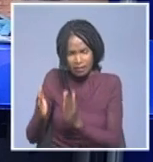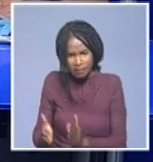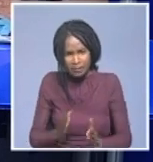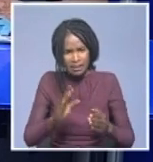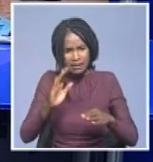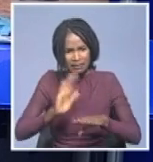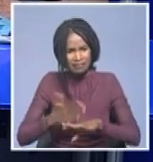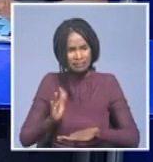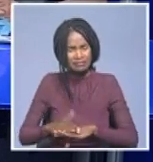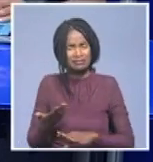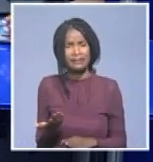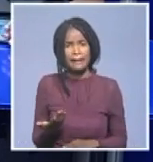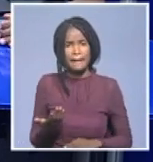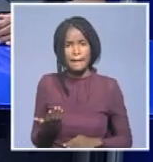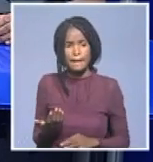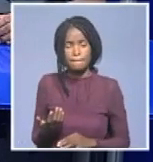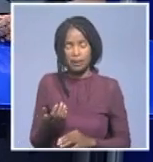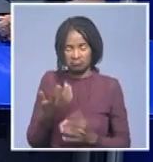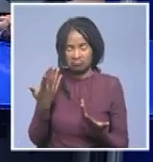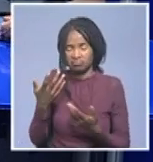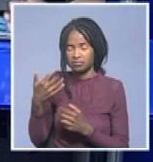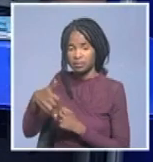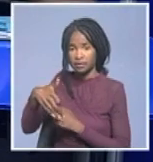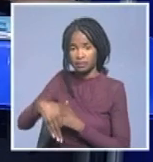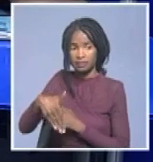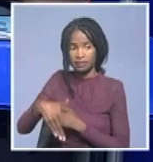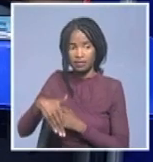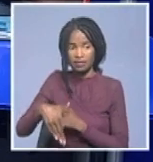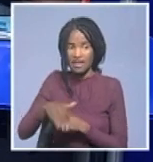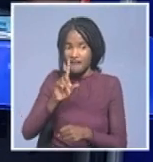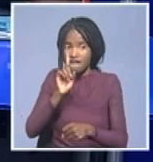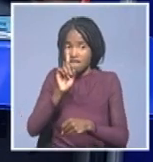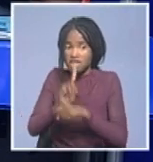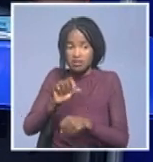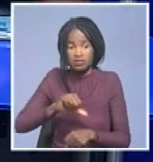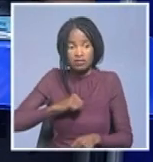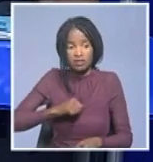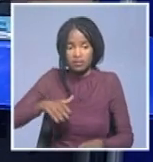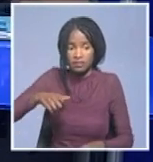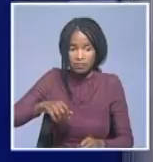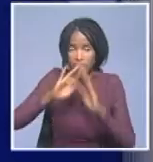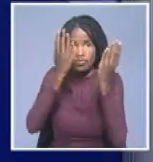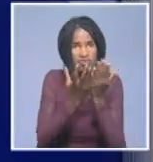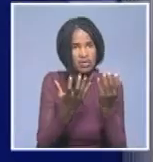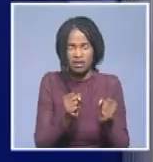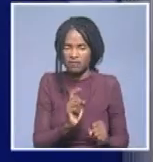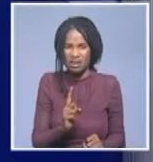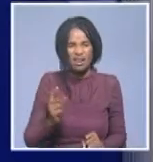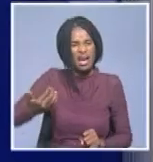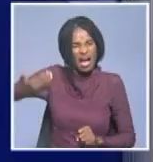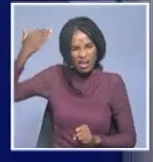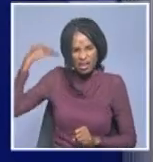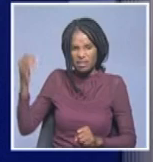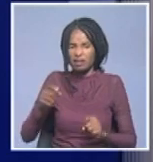place? Well, as you know, that in Namibia, well, this is not the first outbreak which is occurring in the world. There have